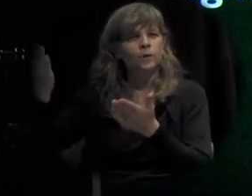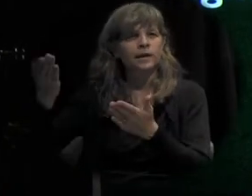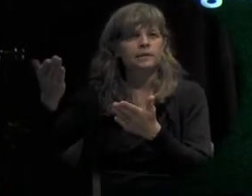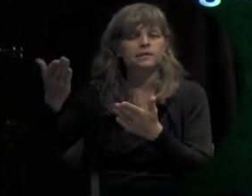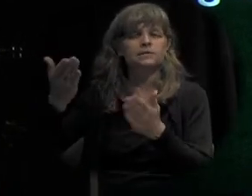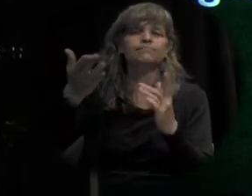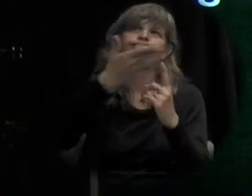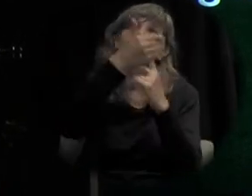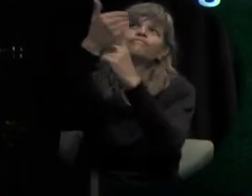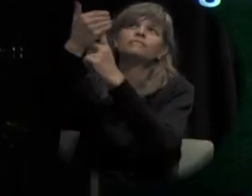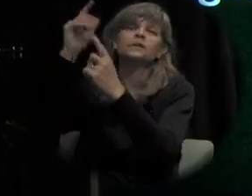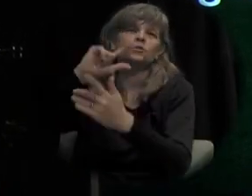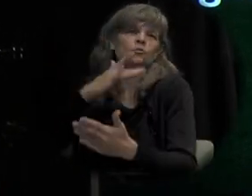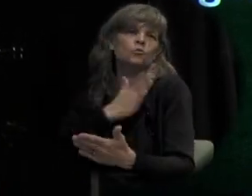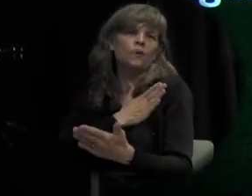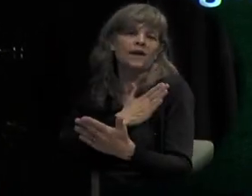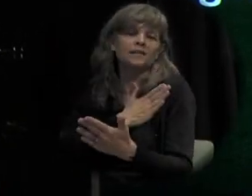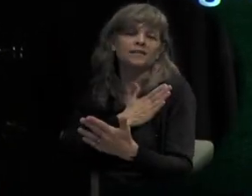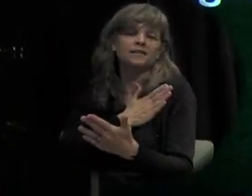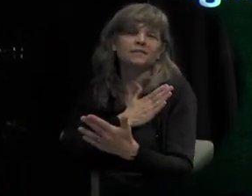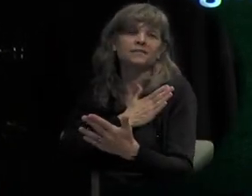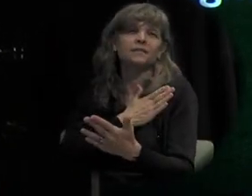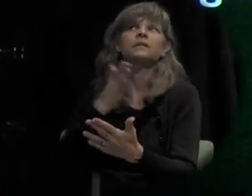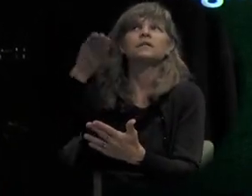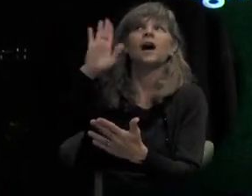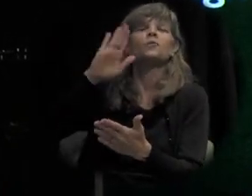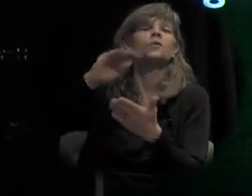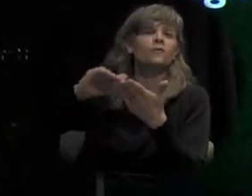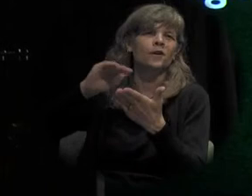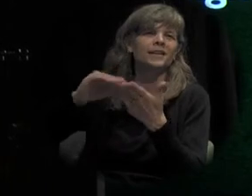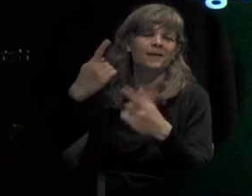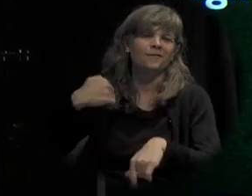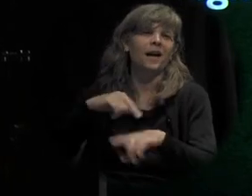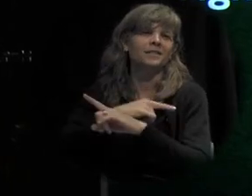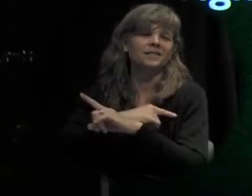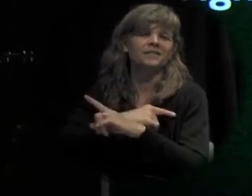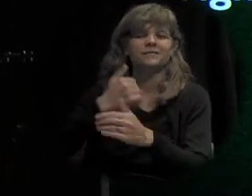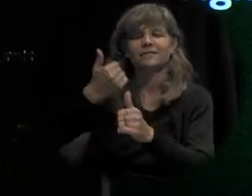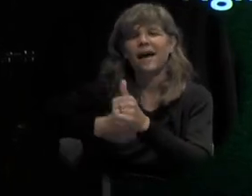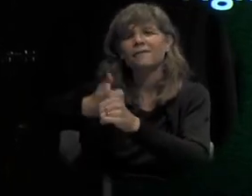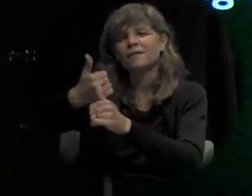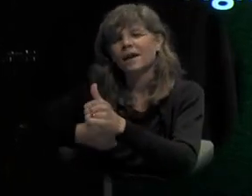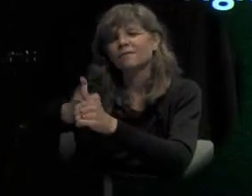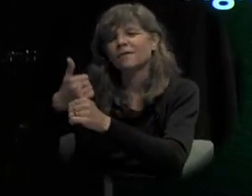amazing how many times God offers us opportunity after opportunity.